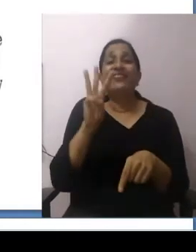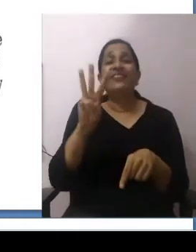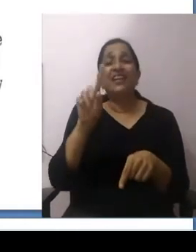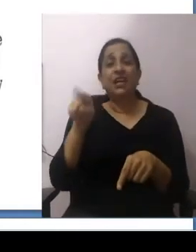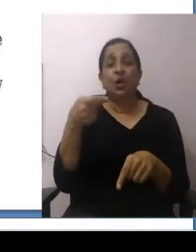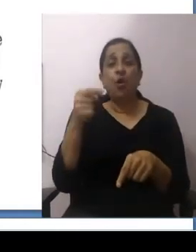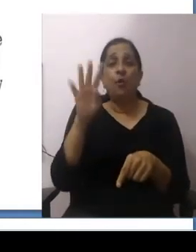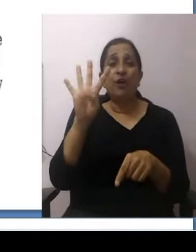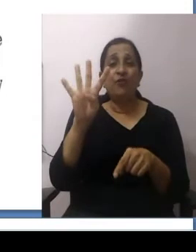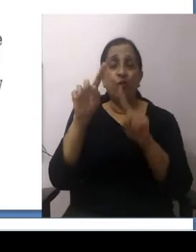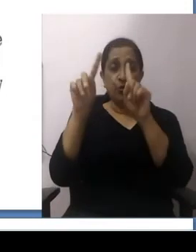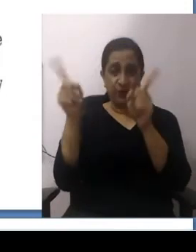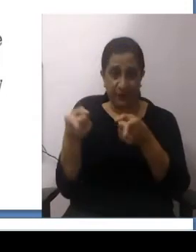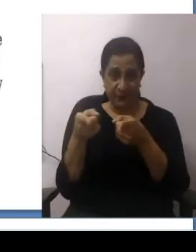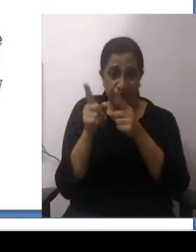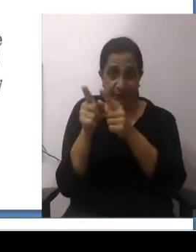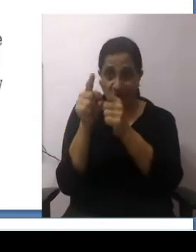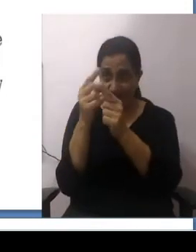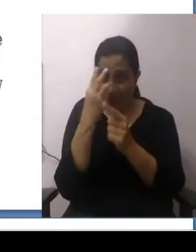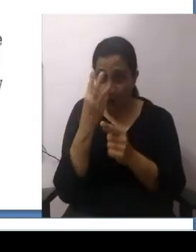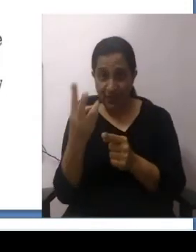3, 4.